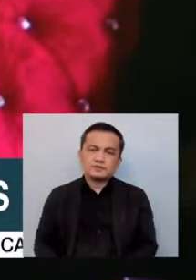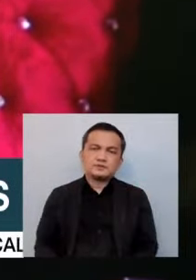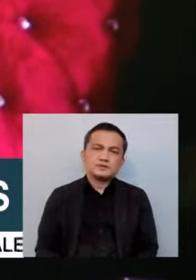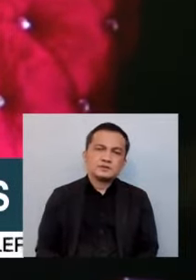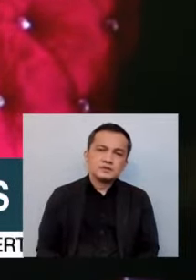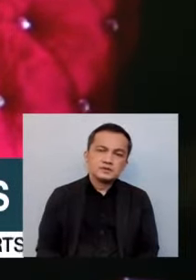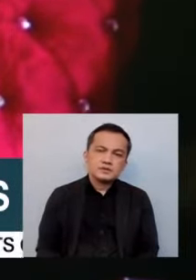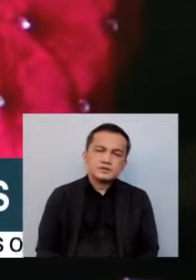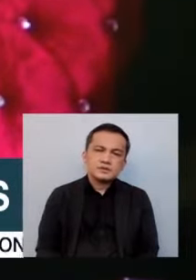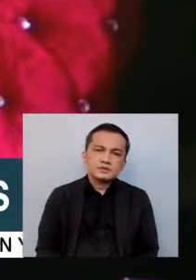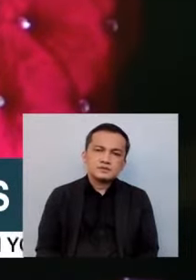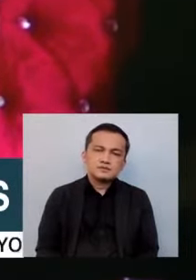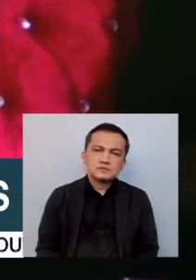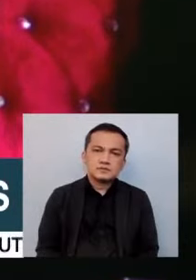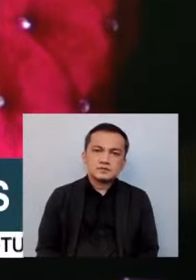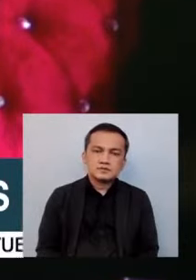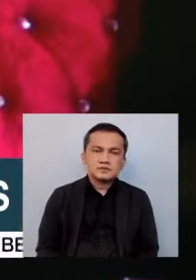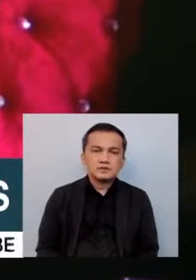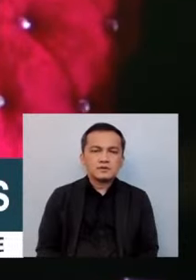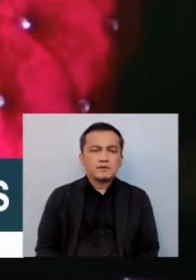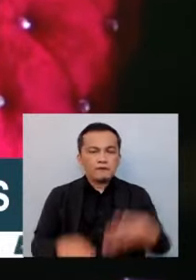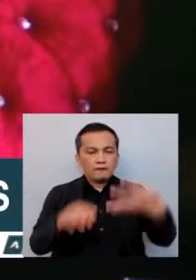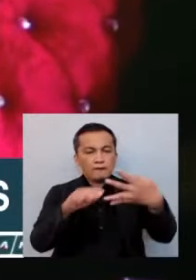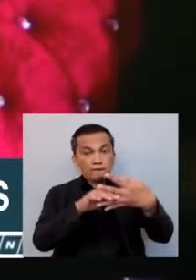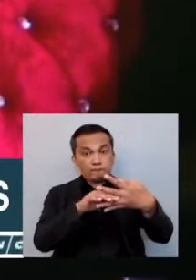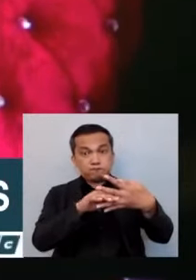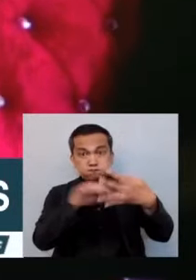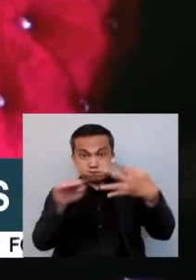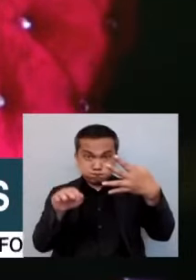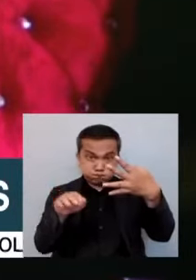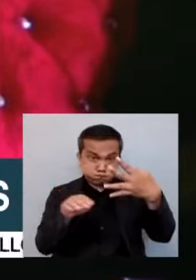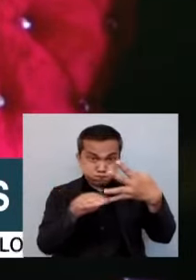the midpoint of the forecast for